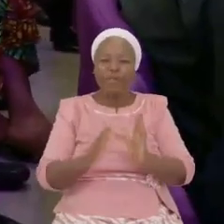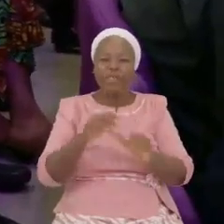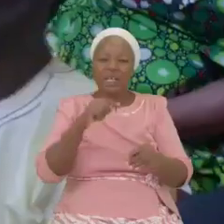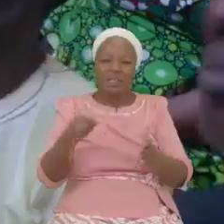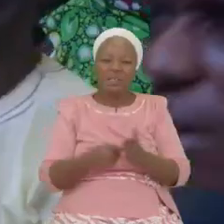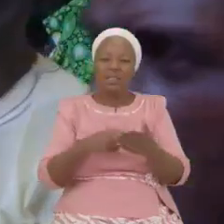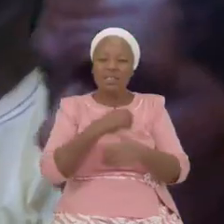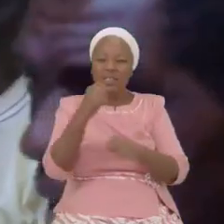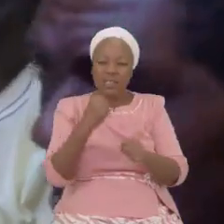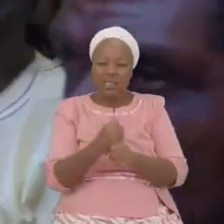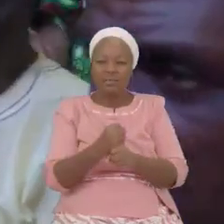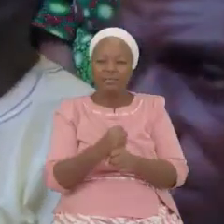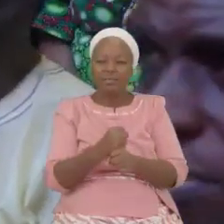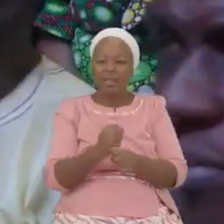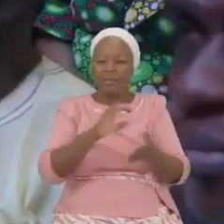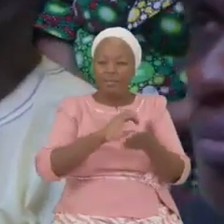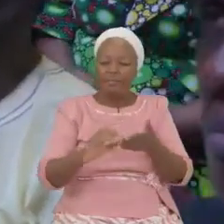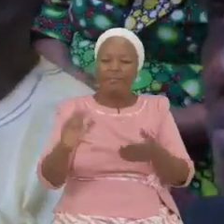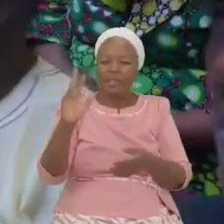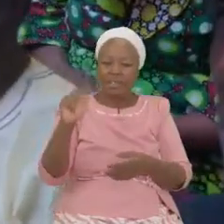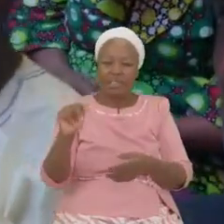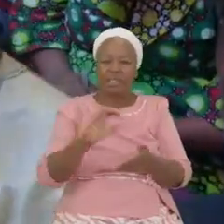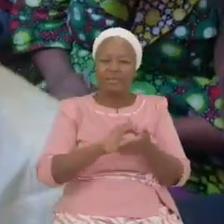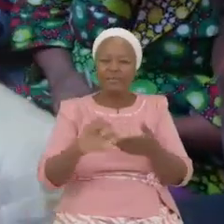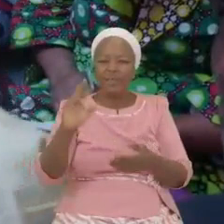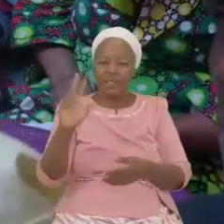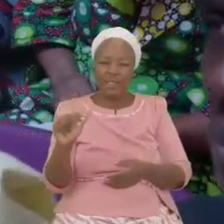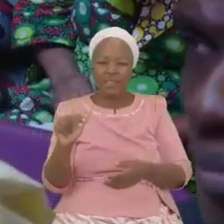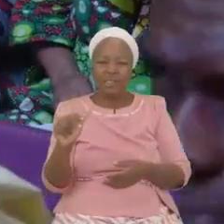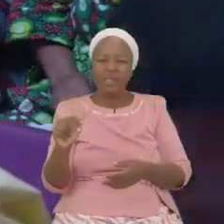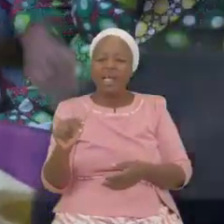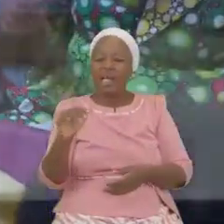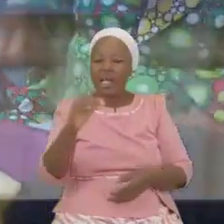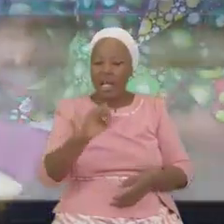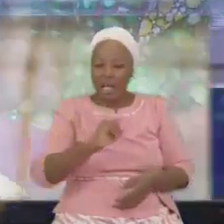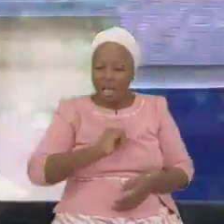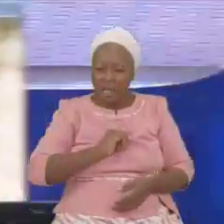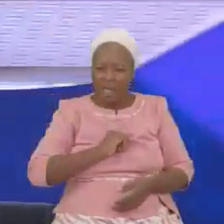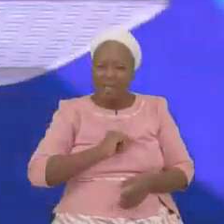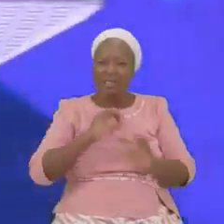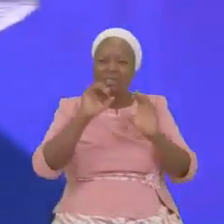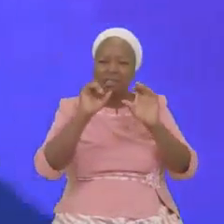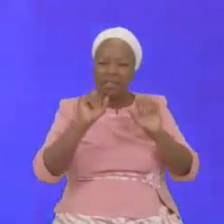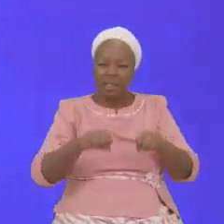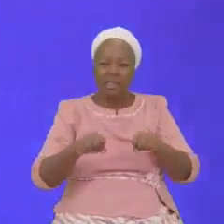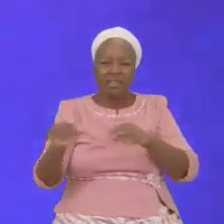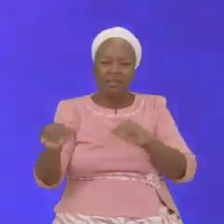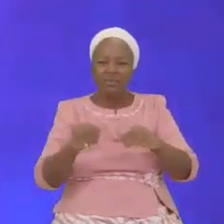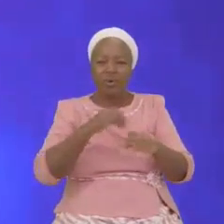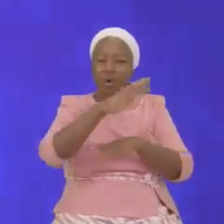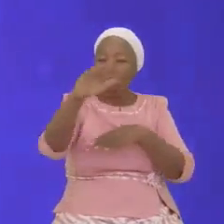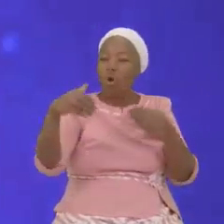year. Look at verse 13. In verse 13, I can do all